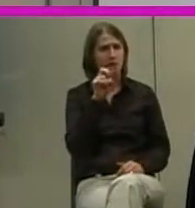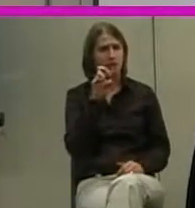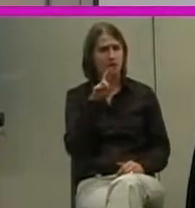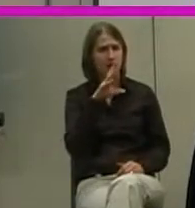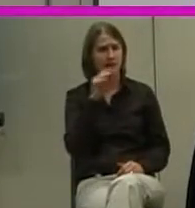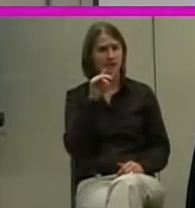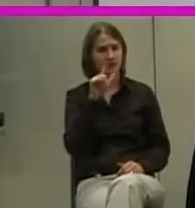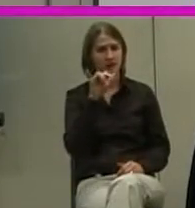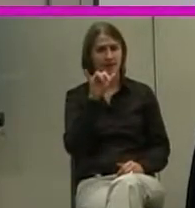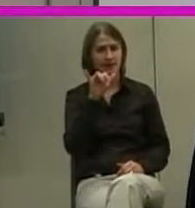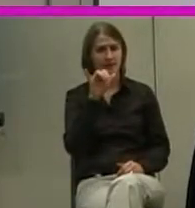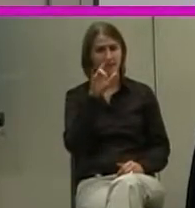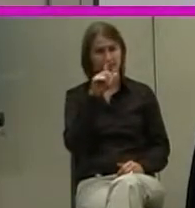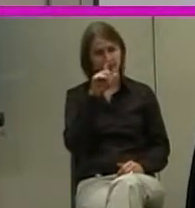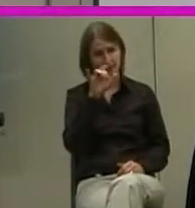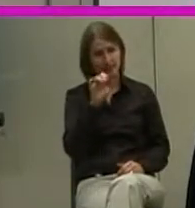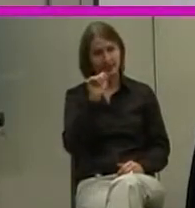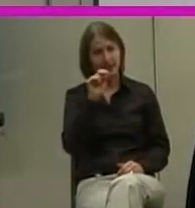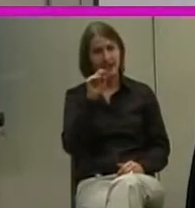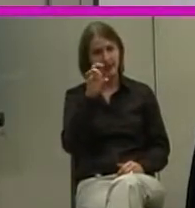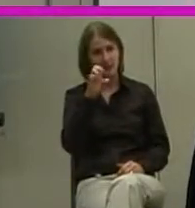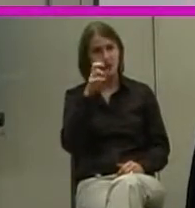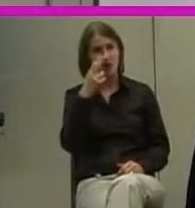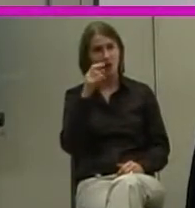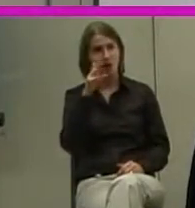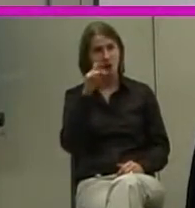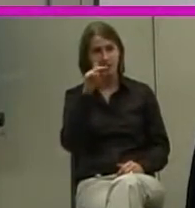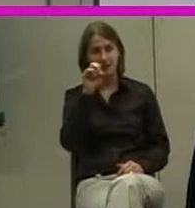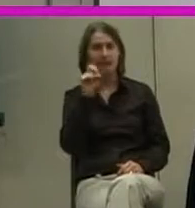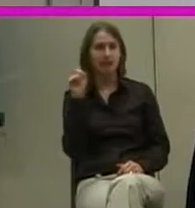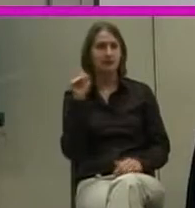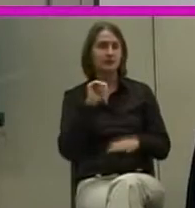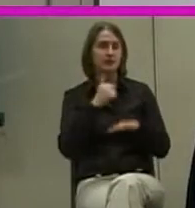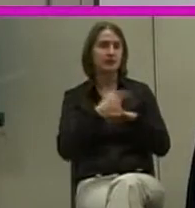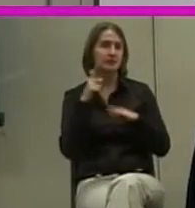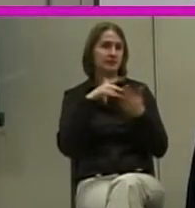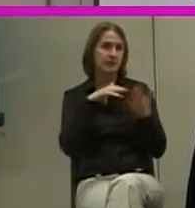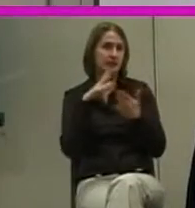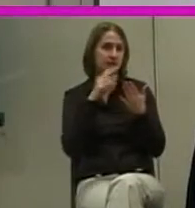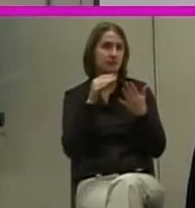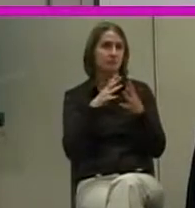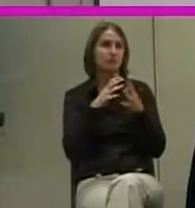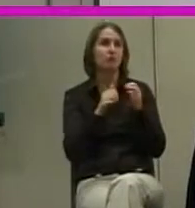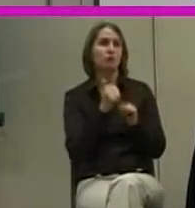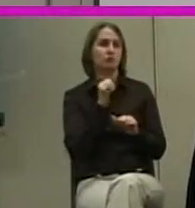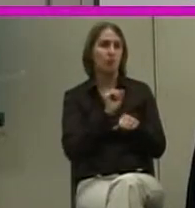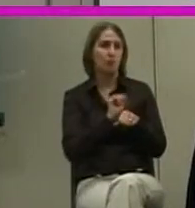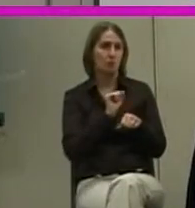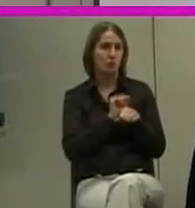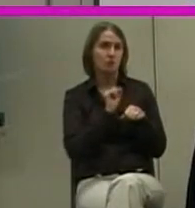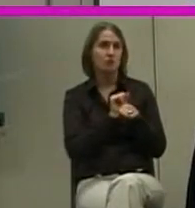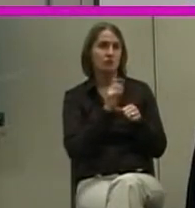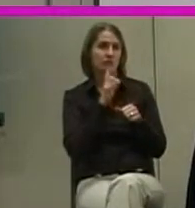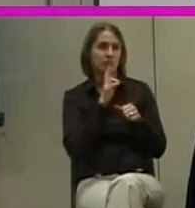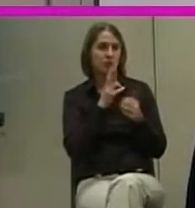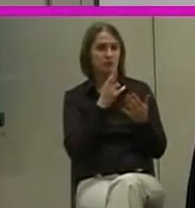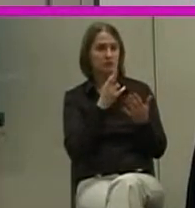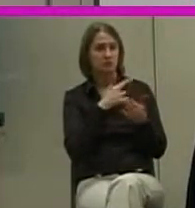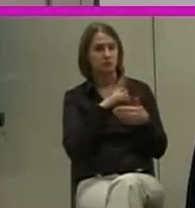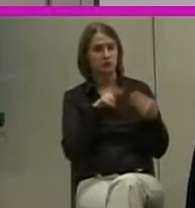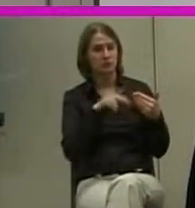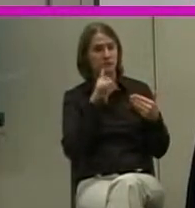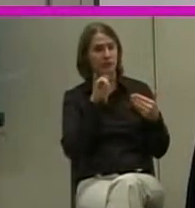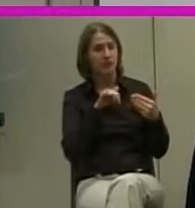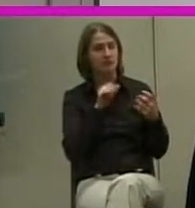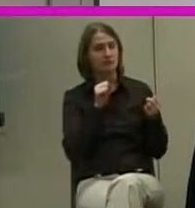and Dan Crone, who are the people that set up these studies and have done most of the work on this to date. But again, I'm not showing